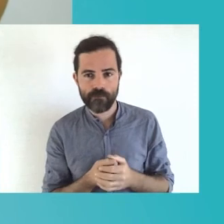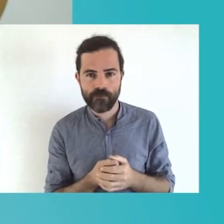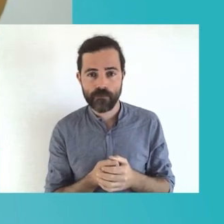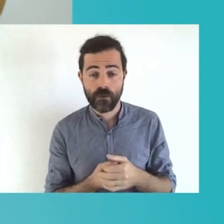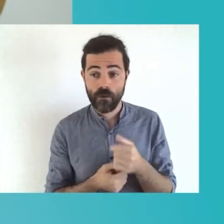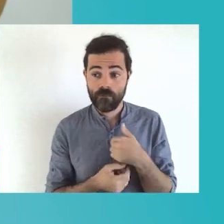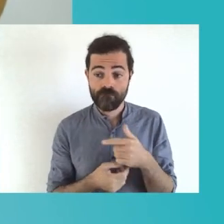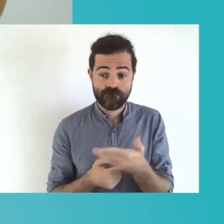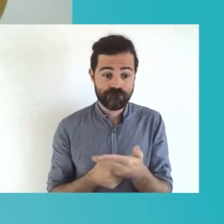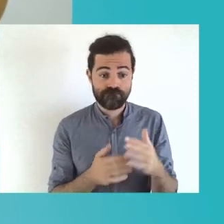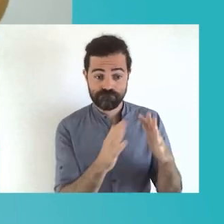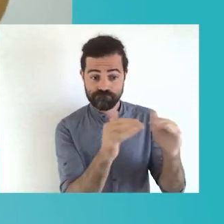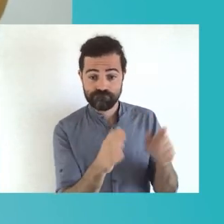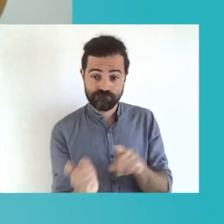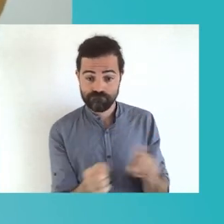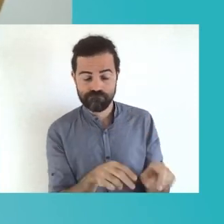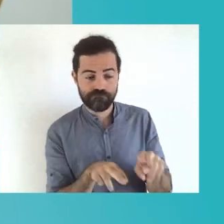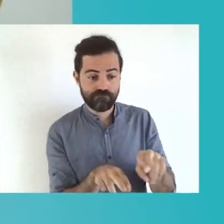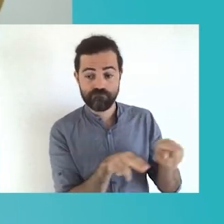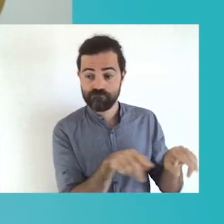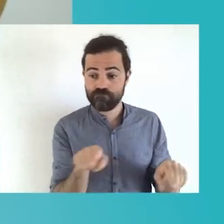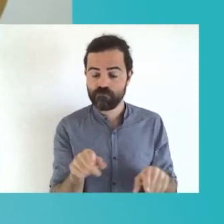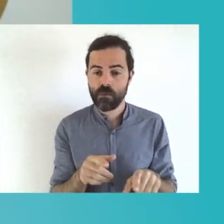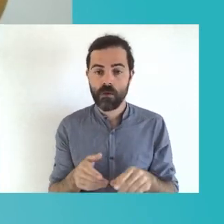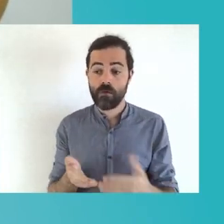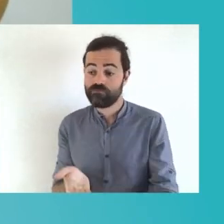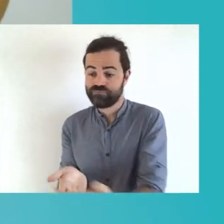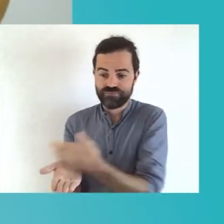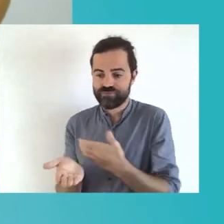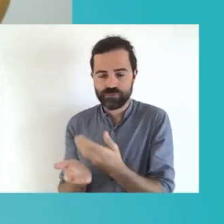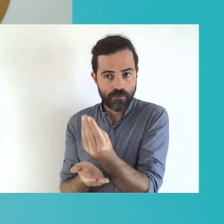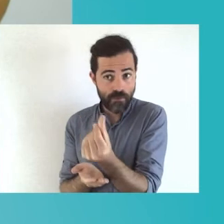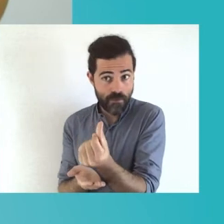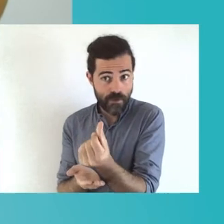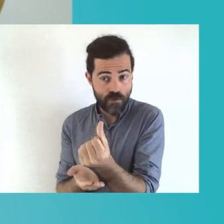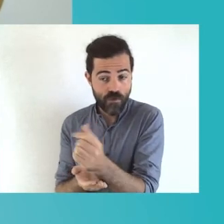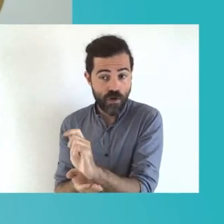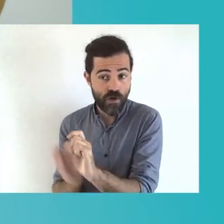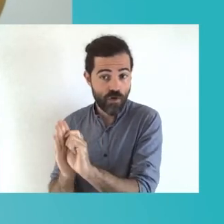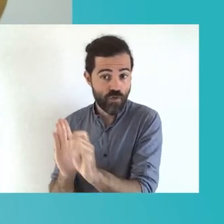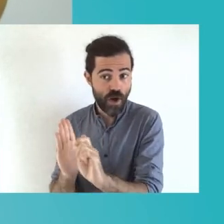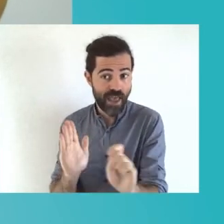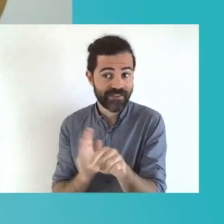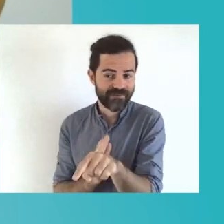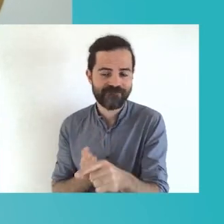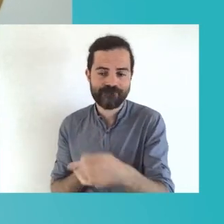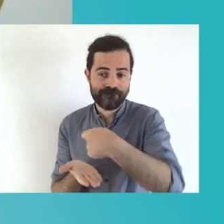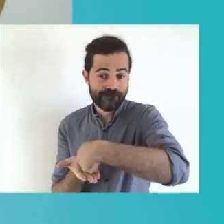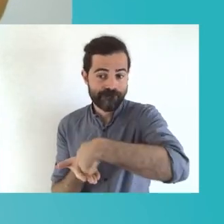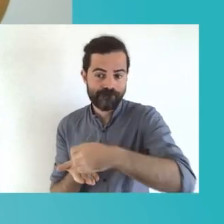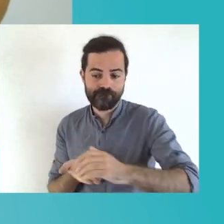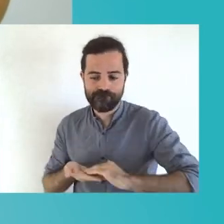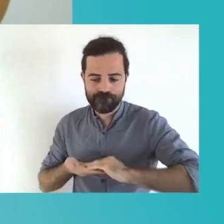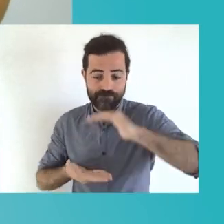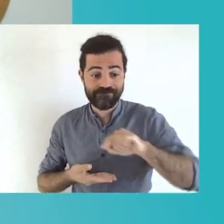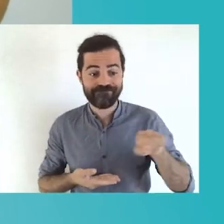we continue collecting the rent of the property until all the money given in advance is totally repaid.